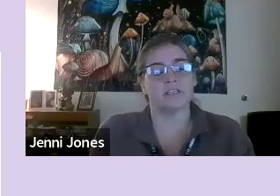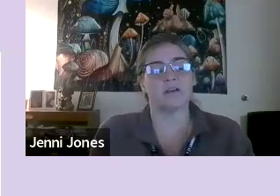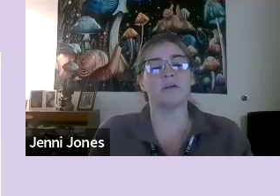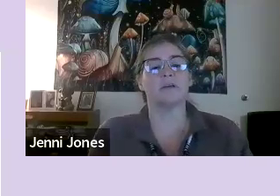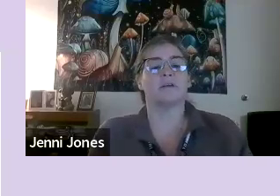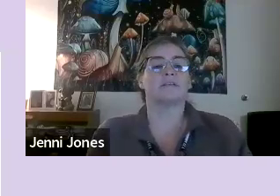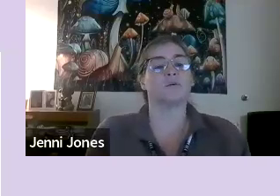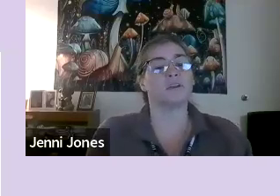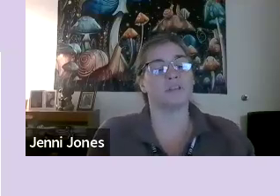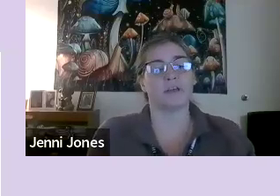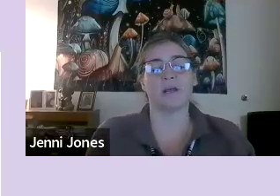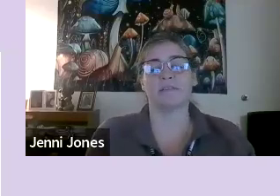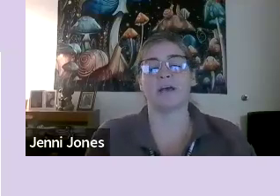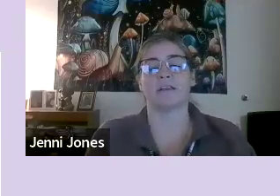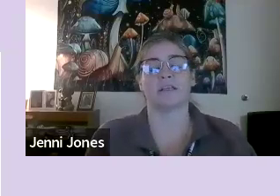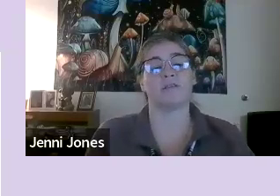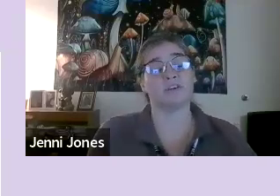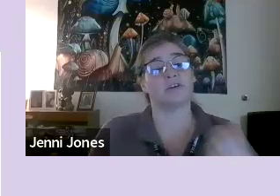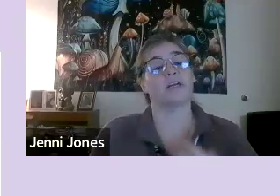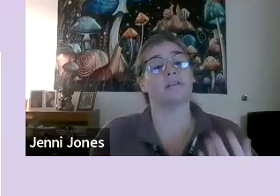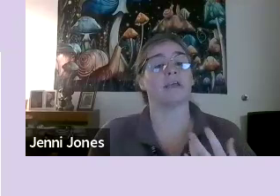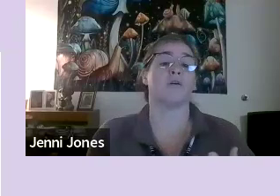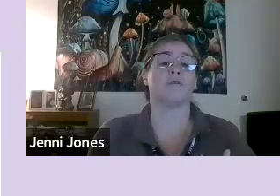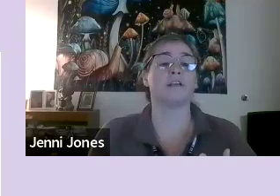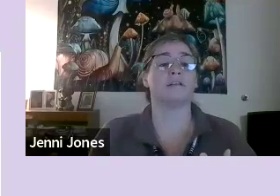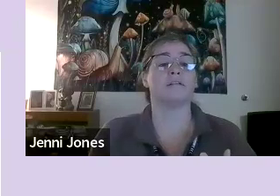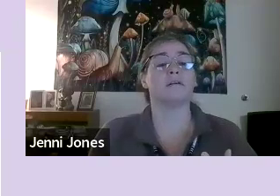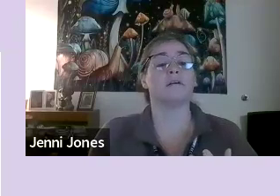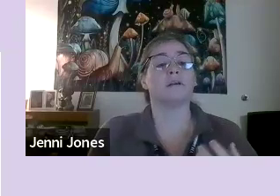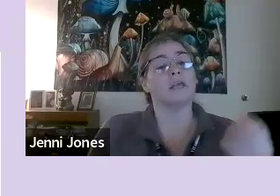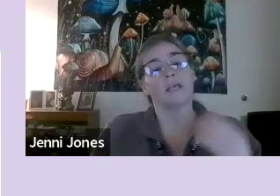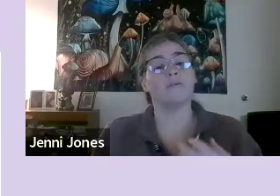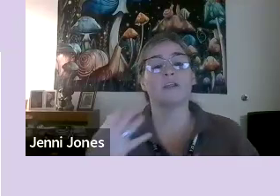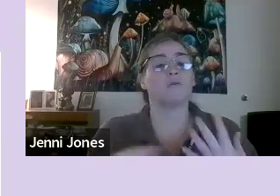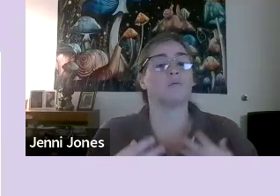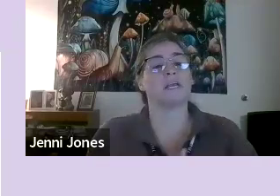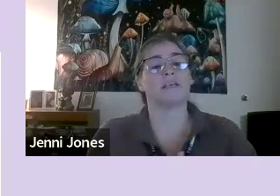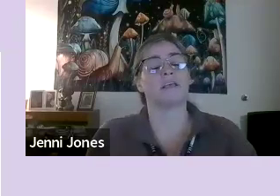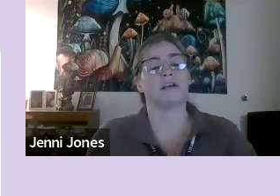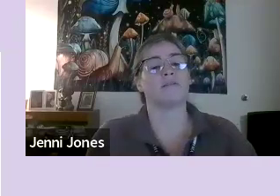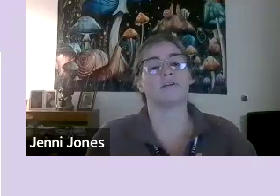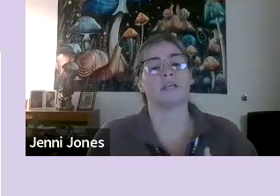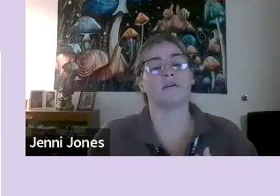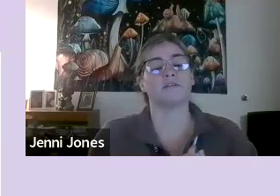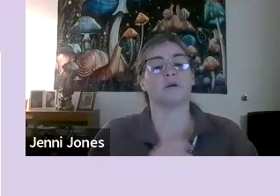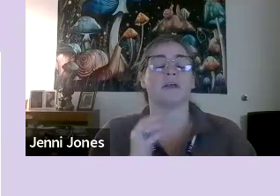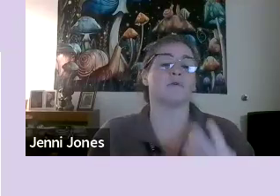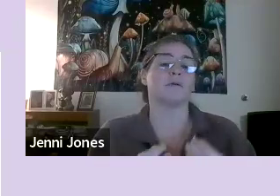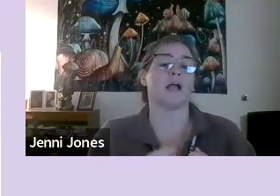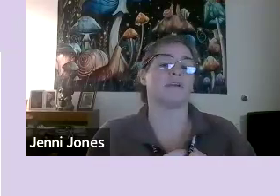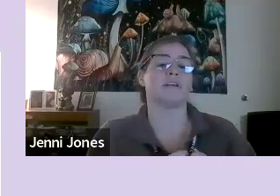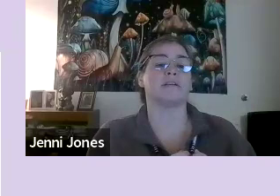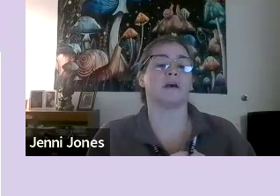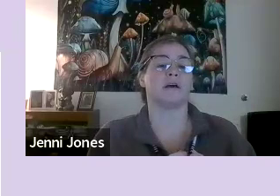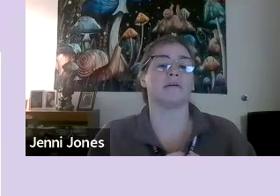our immune system. So when you think about that, even during like COVID, even if we were taking care of ourselves, but